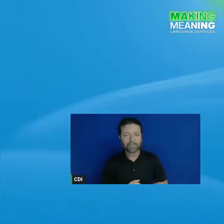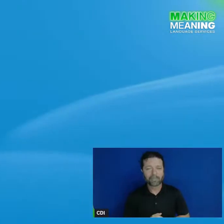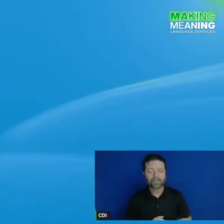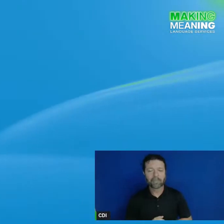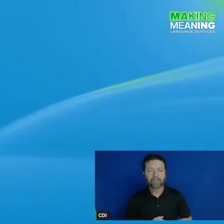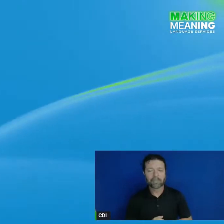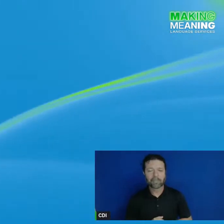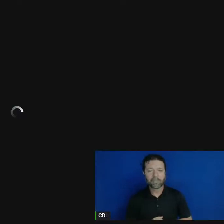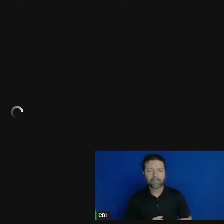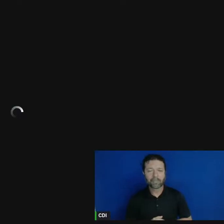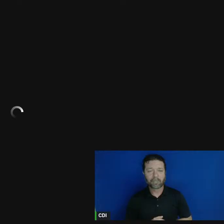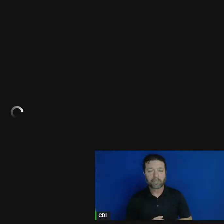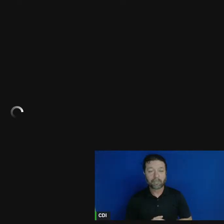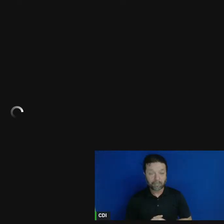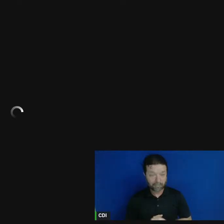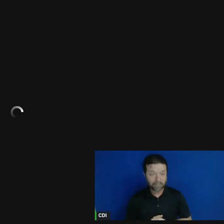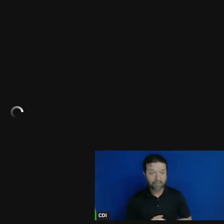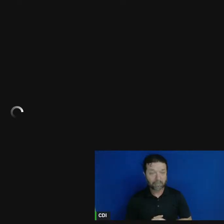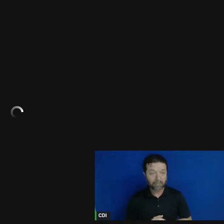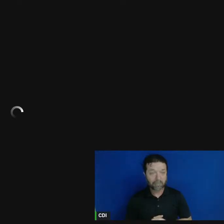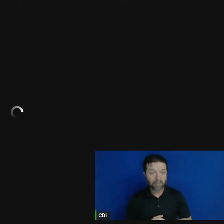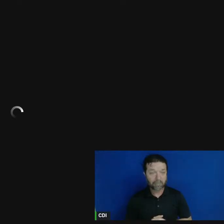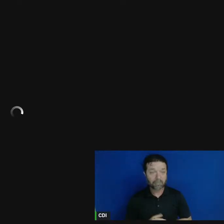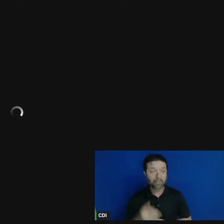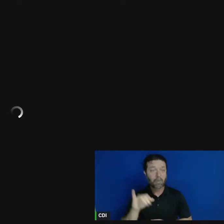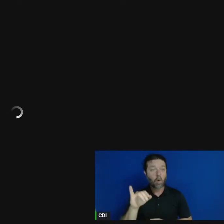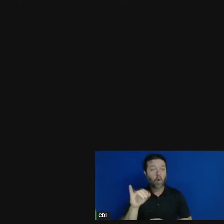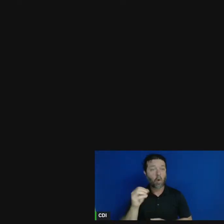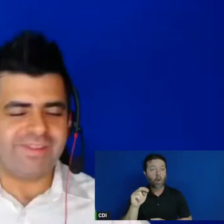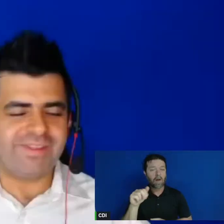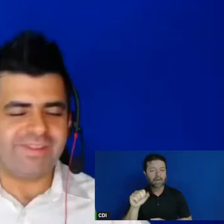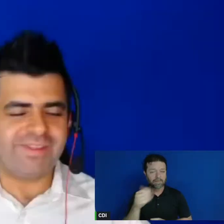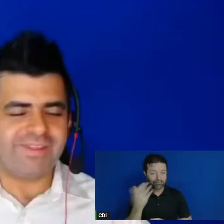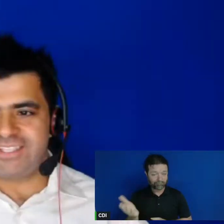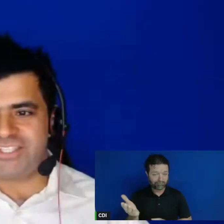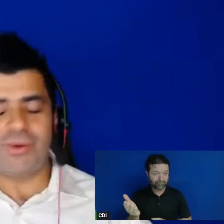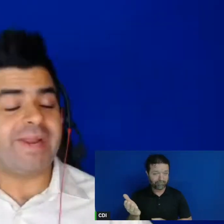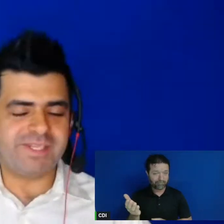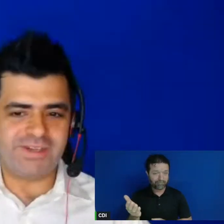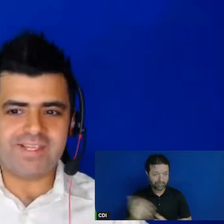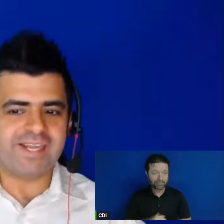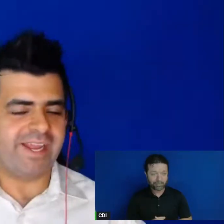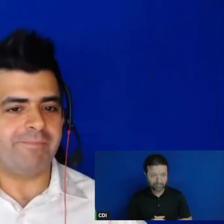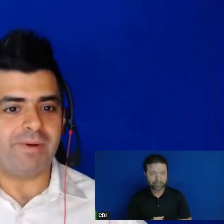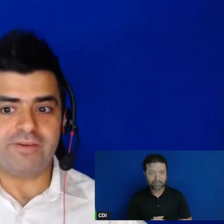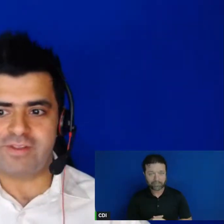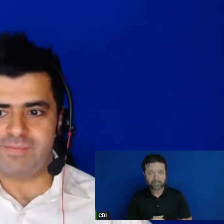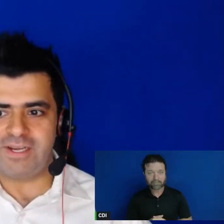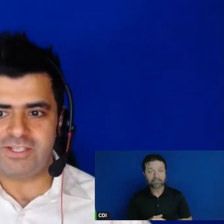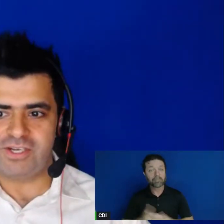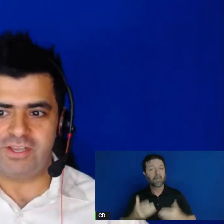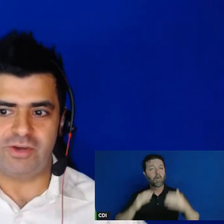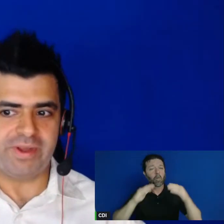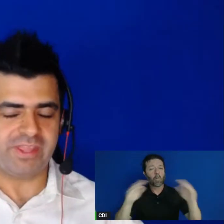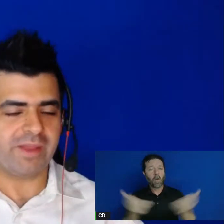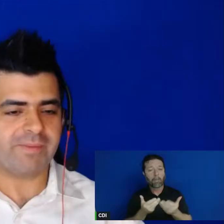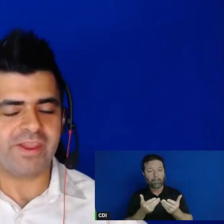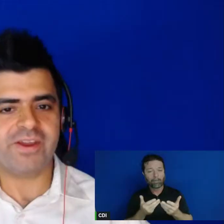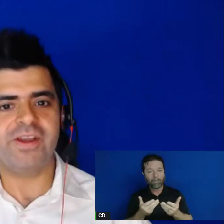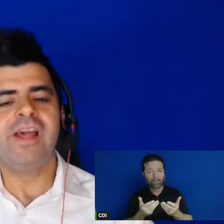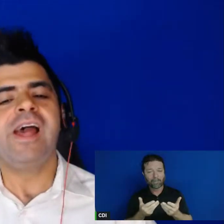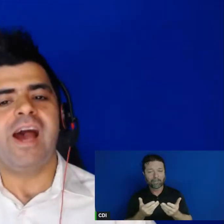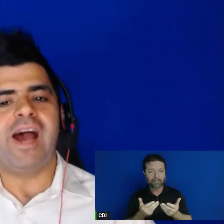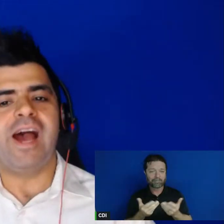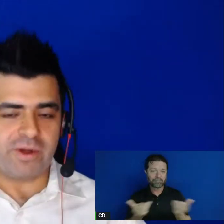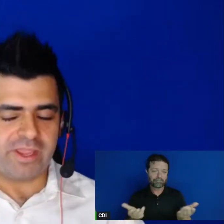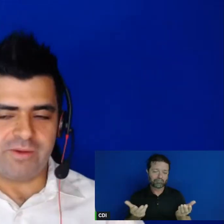go ahead. Oh, hi. Hi. Welcome to the Ellis Show. My name is Jonas. I am part of the